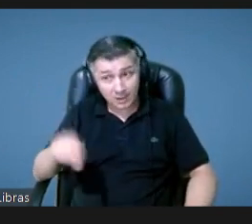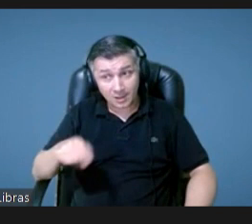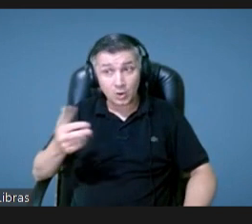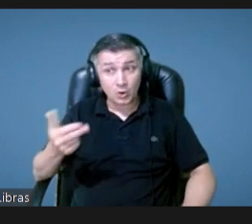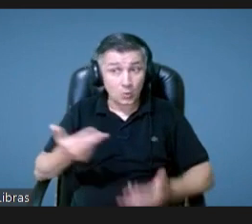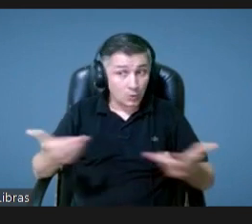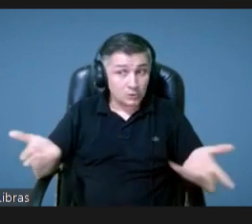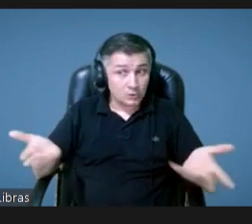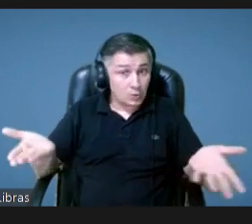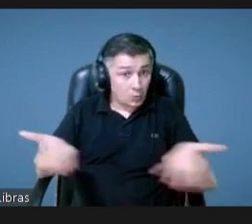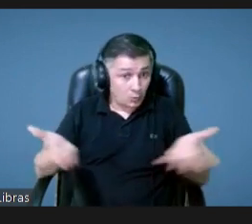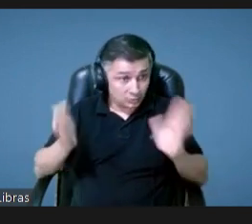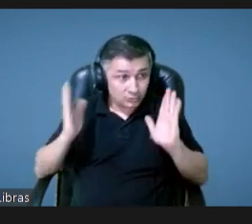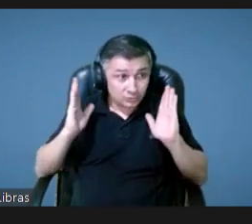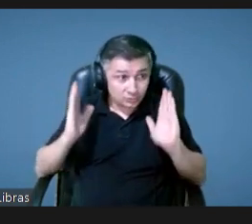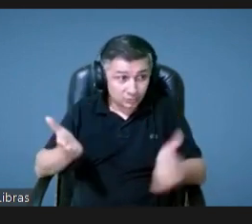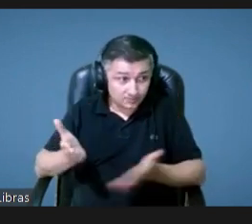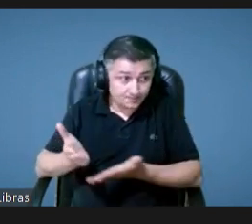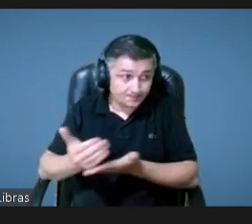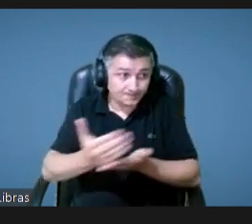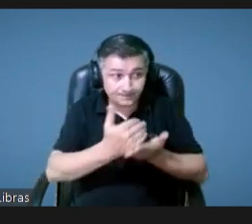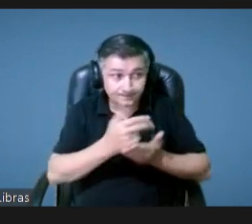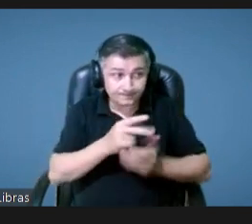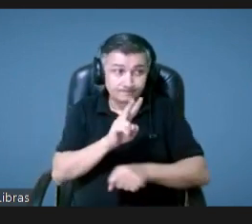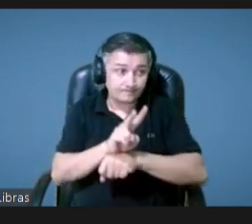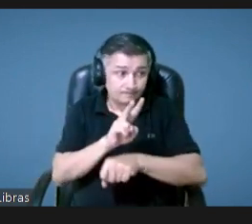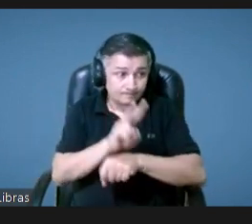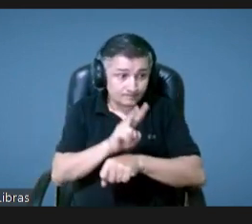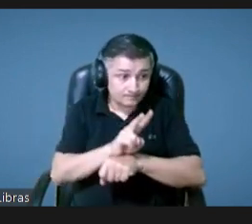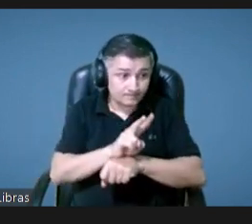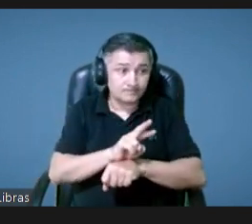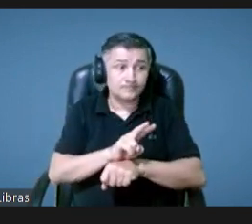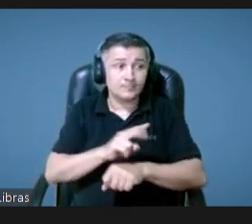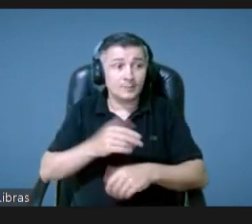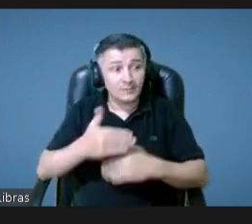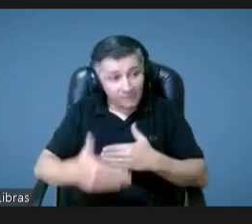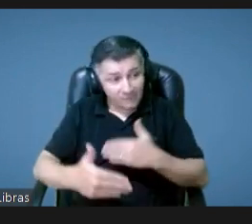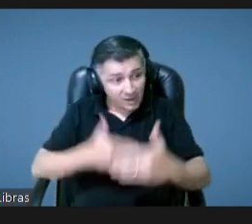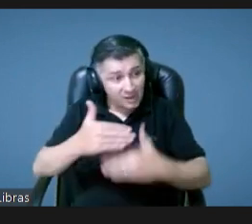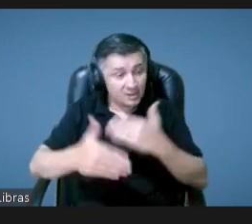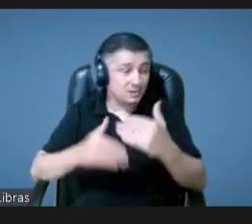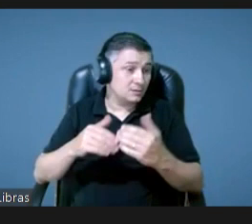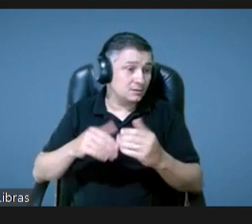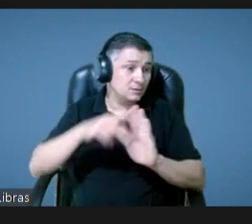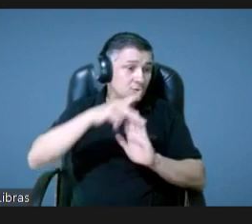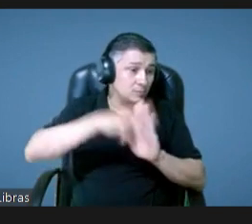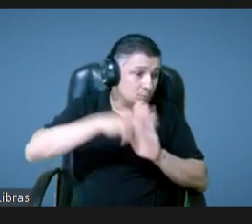something. 20.4 million is what we are generating today.